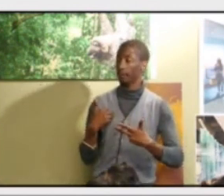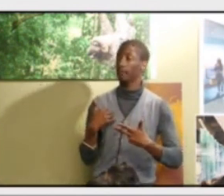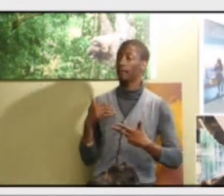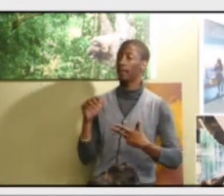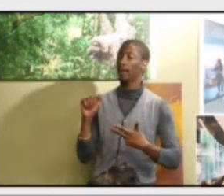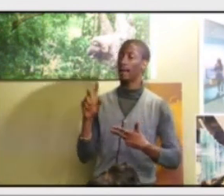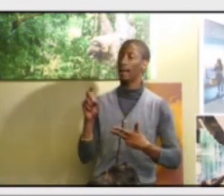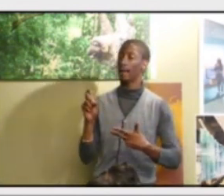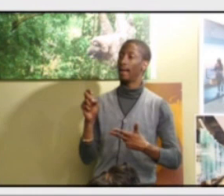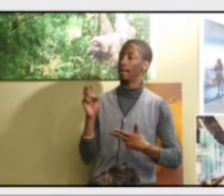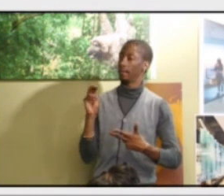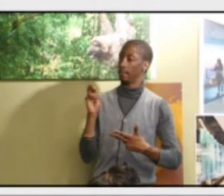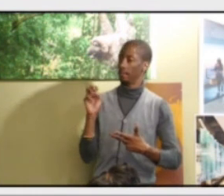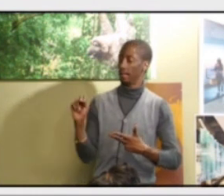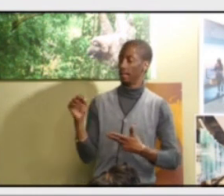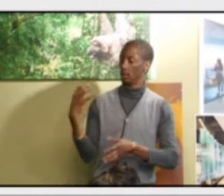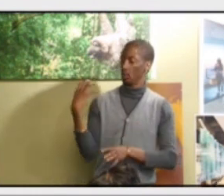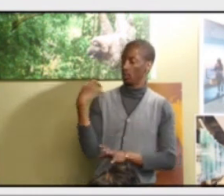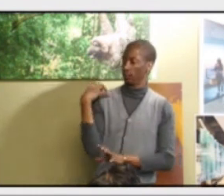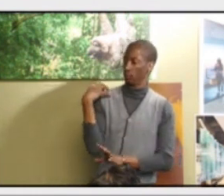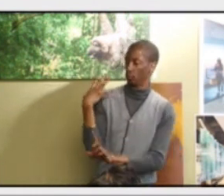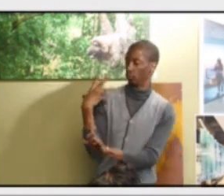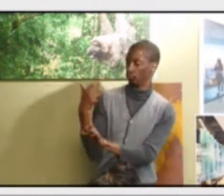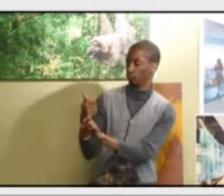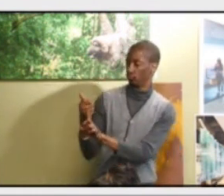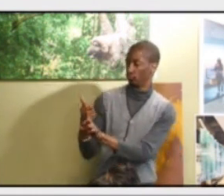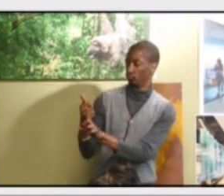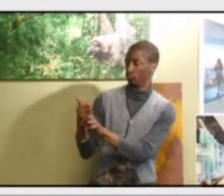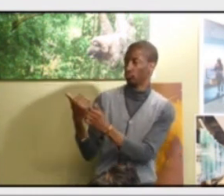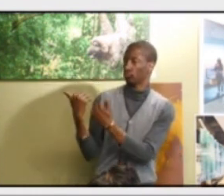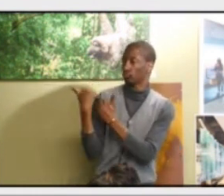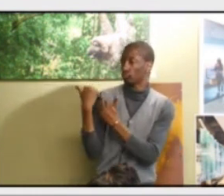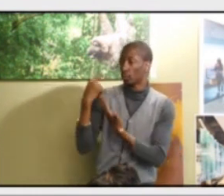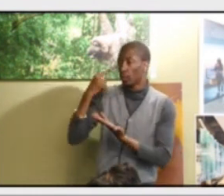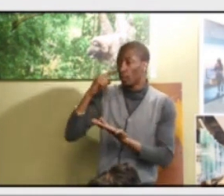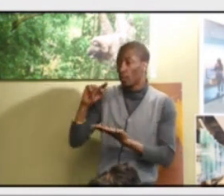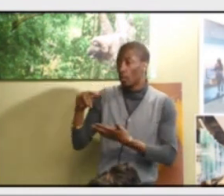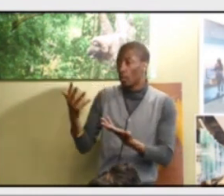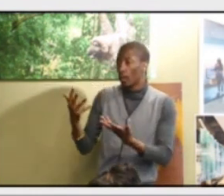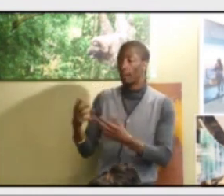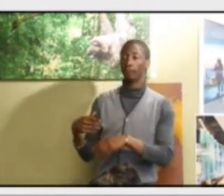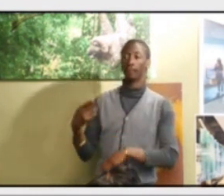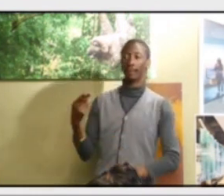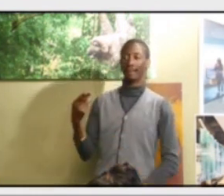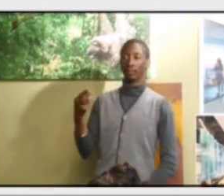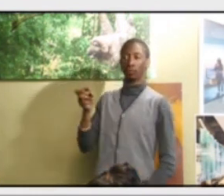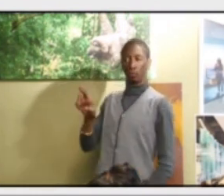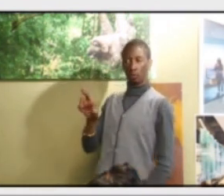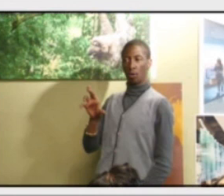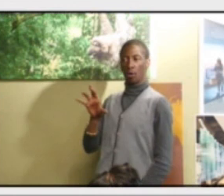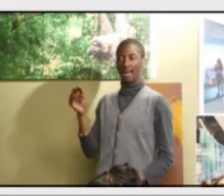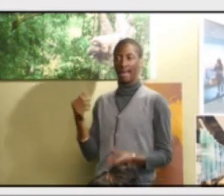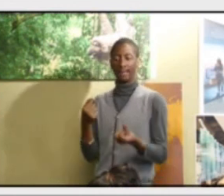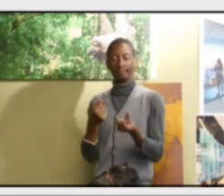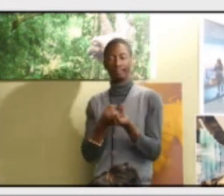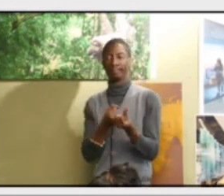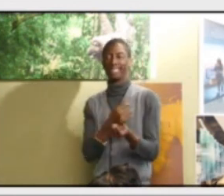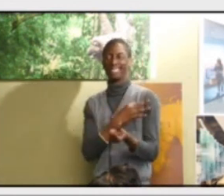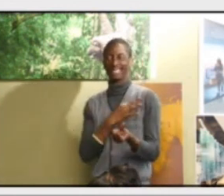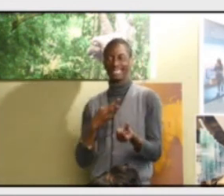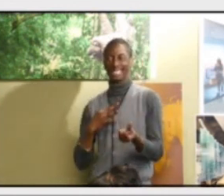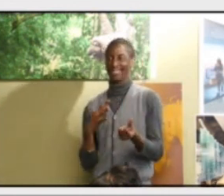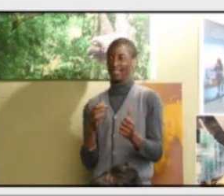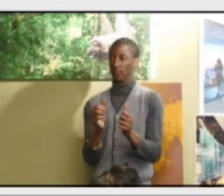an admin officer who is primarily responsible for HR and assisting staff with personnel